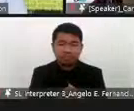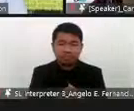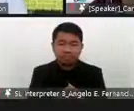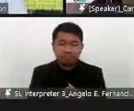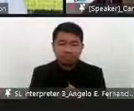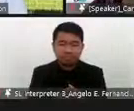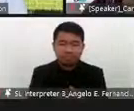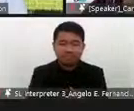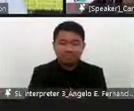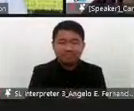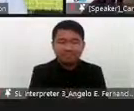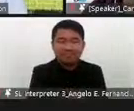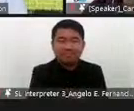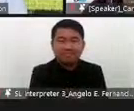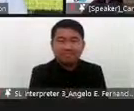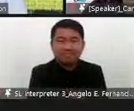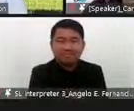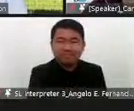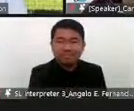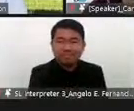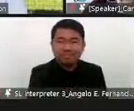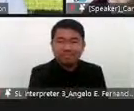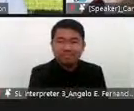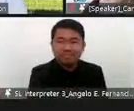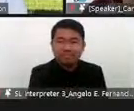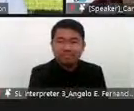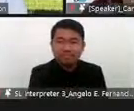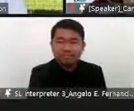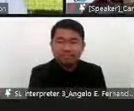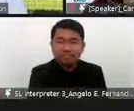I think she has audio problems.